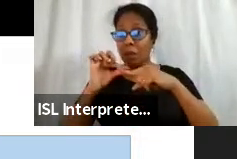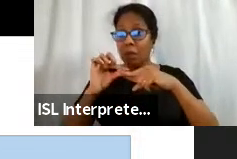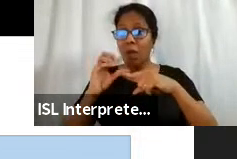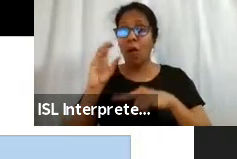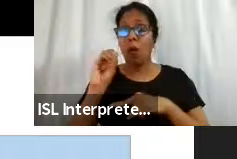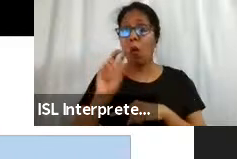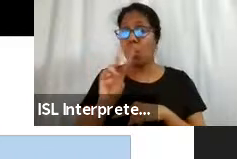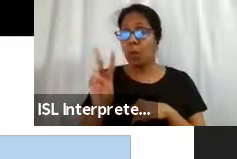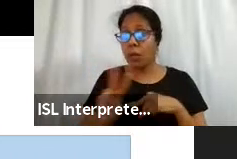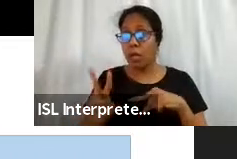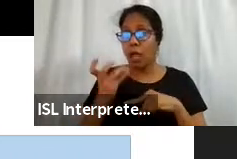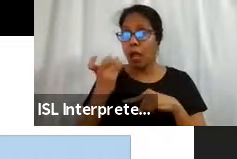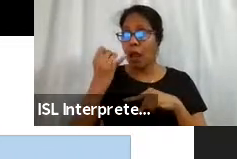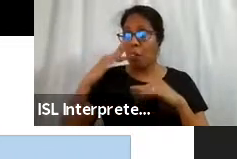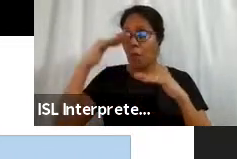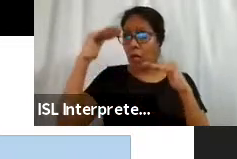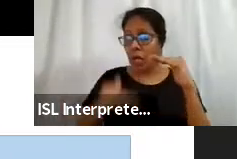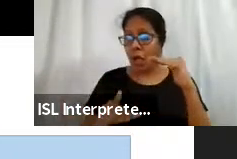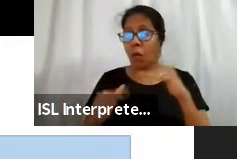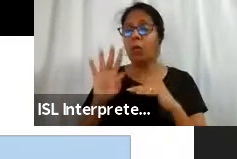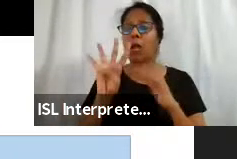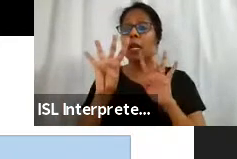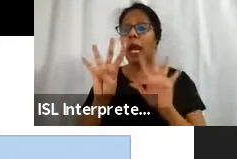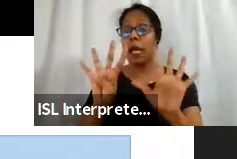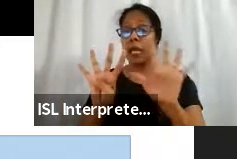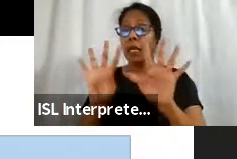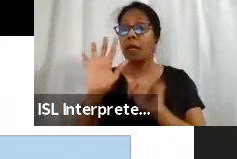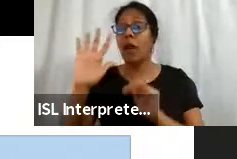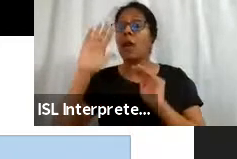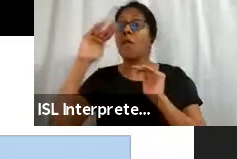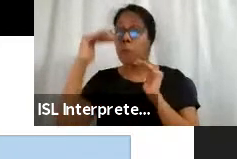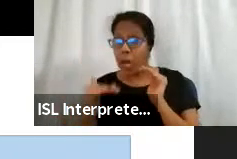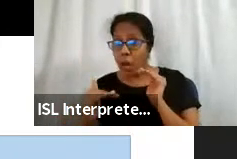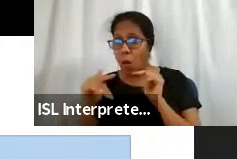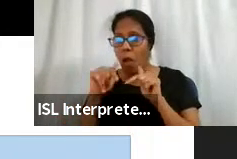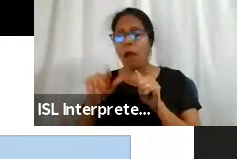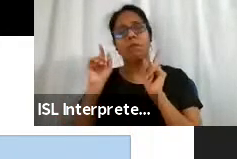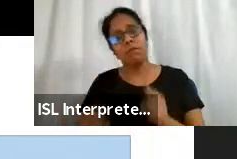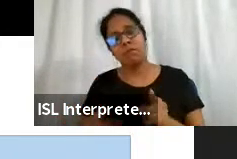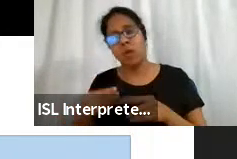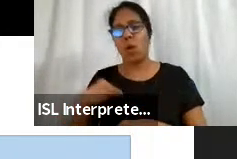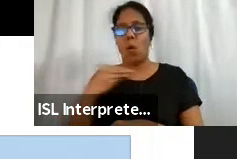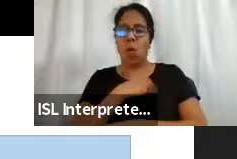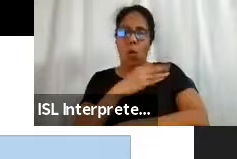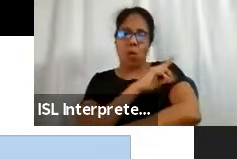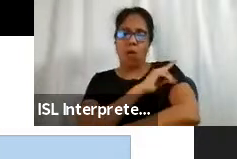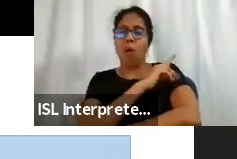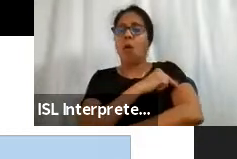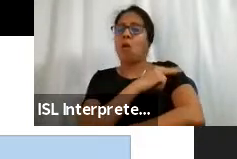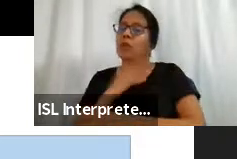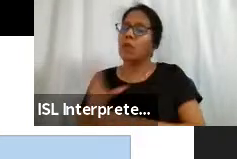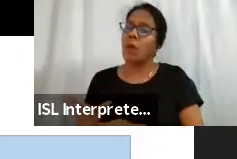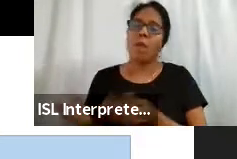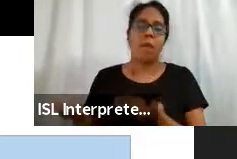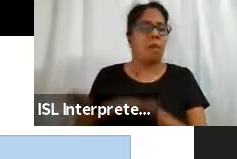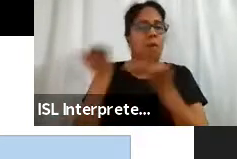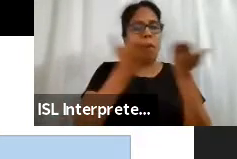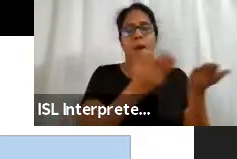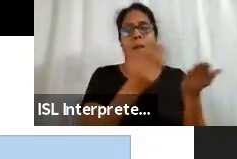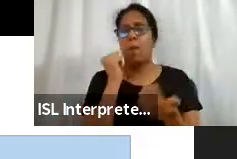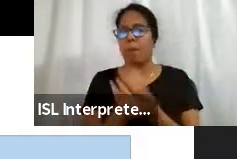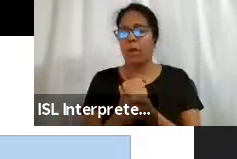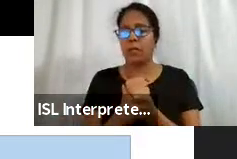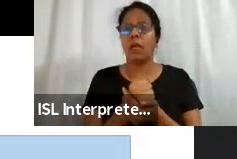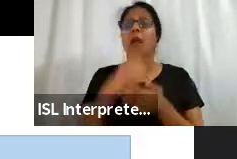below 95, then we need to think about hospitalization. And there